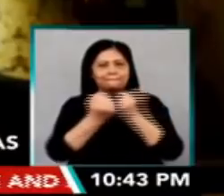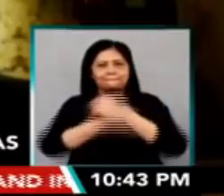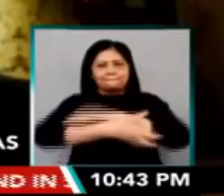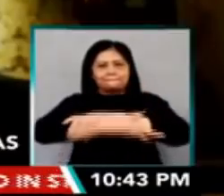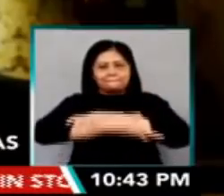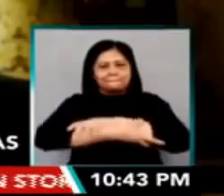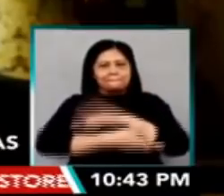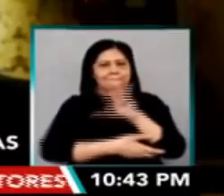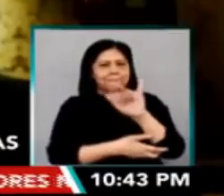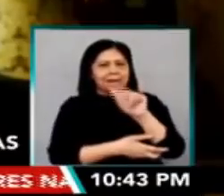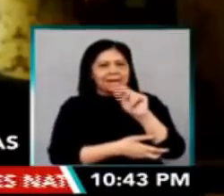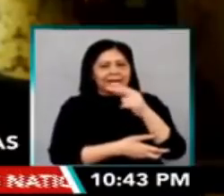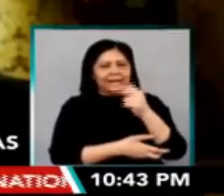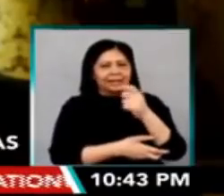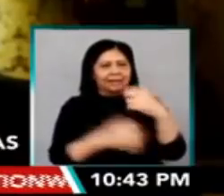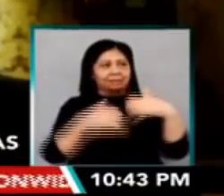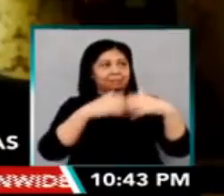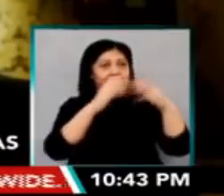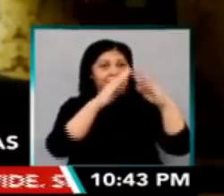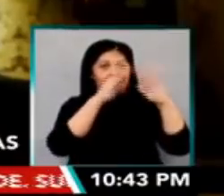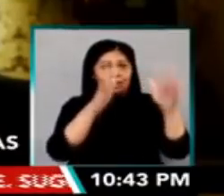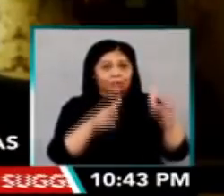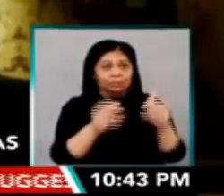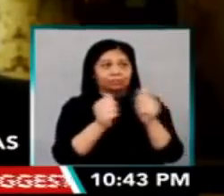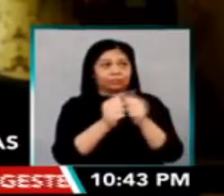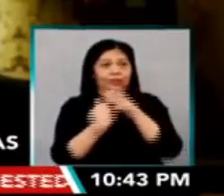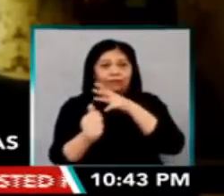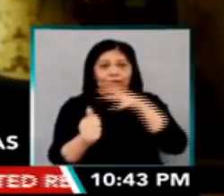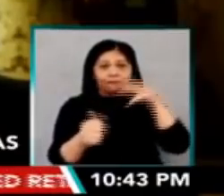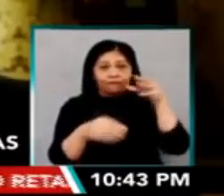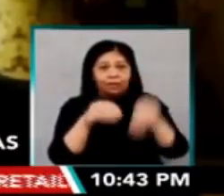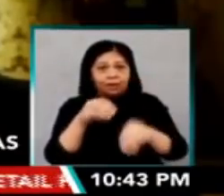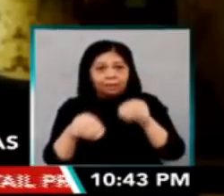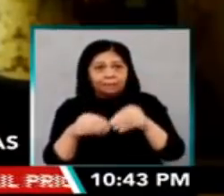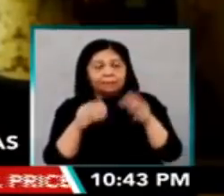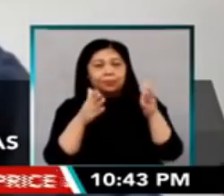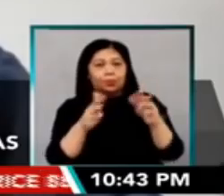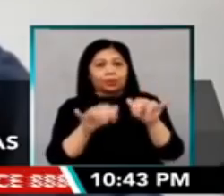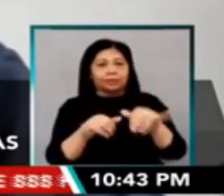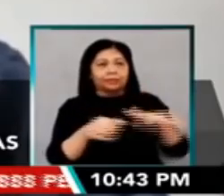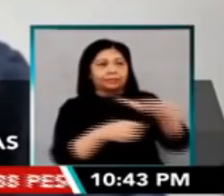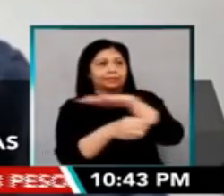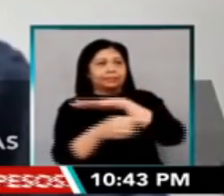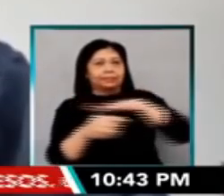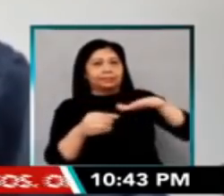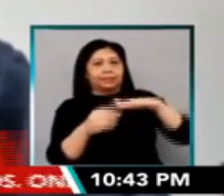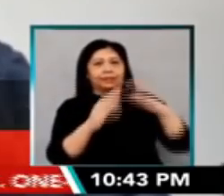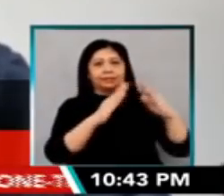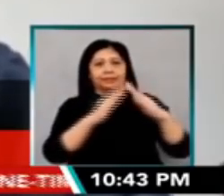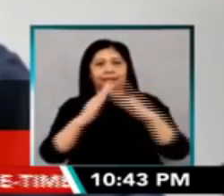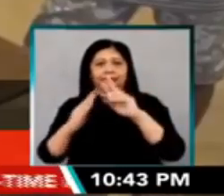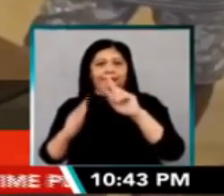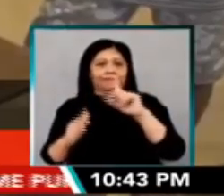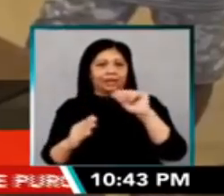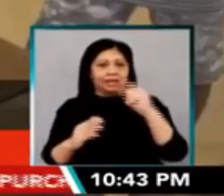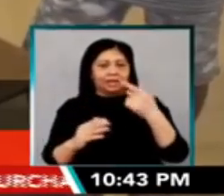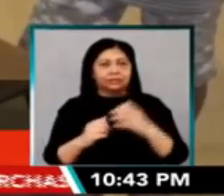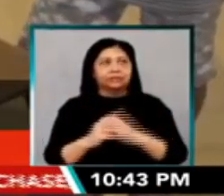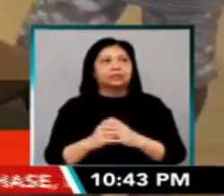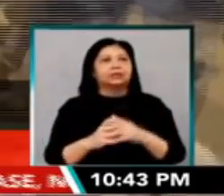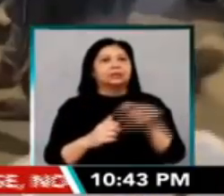also the way that they do the farming and also the way that they maintain the spaces around the village. These are traditions that enables people